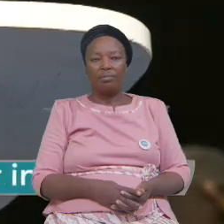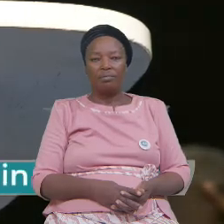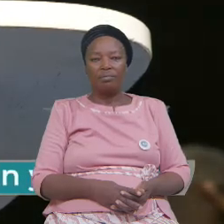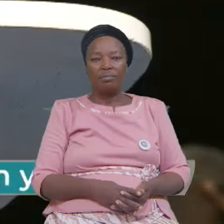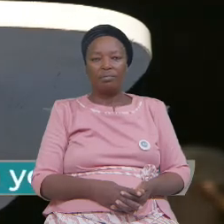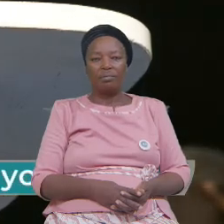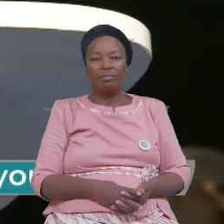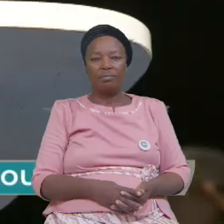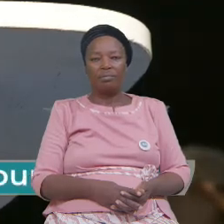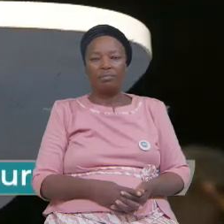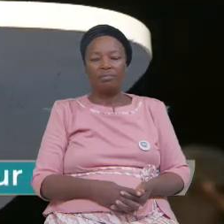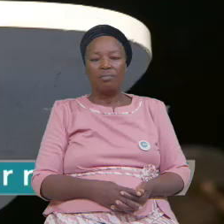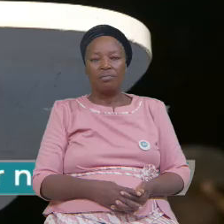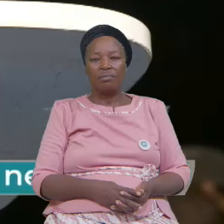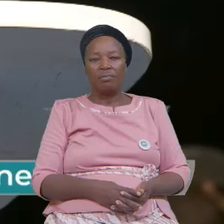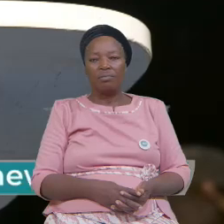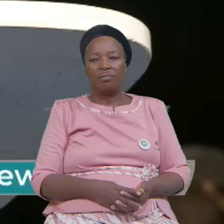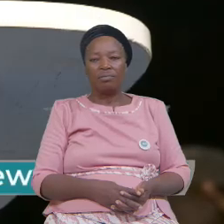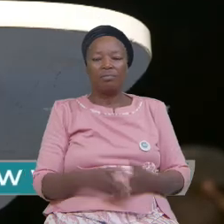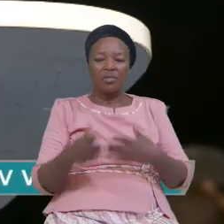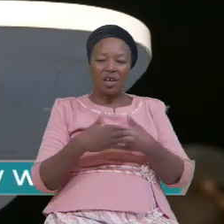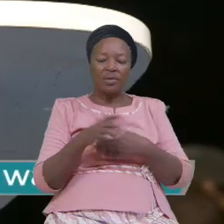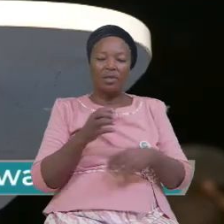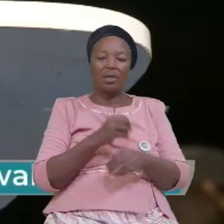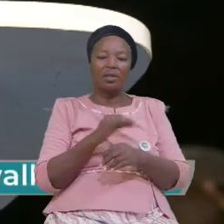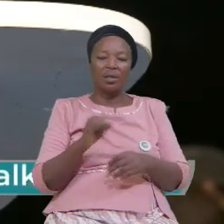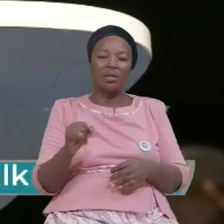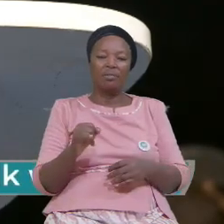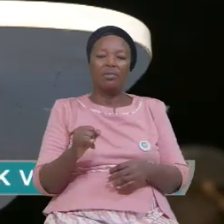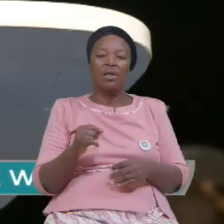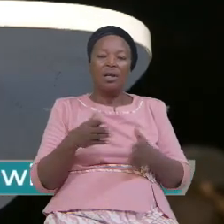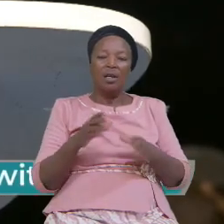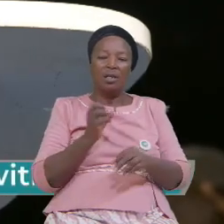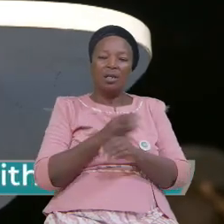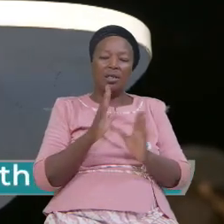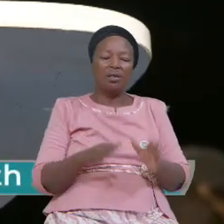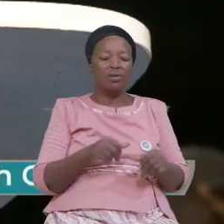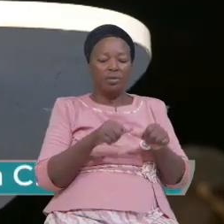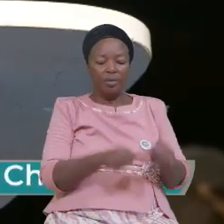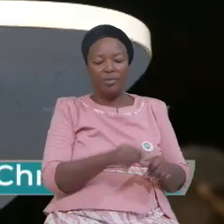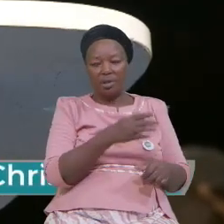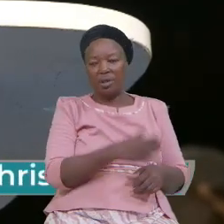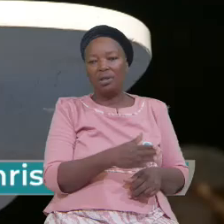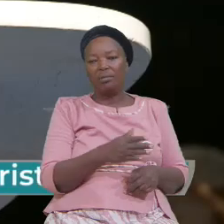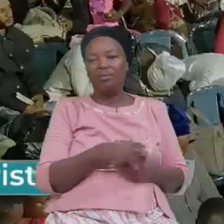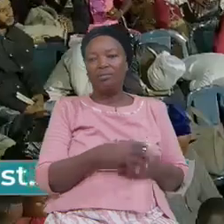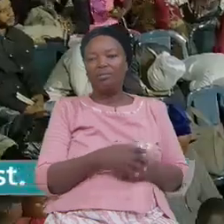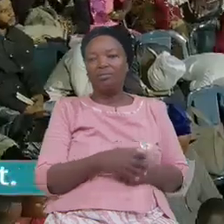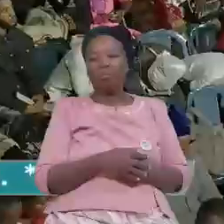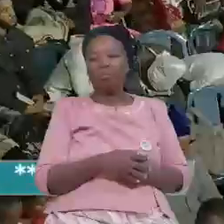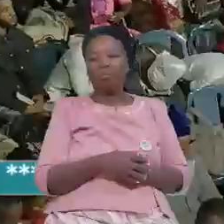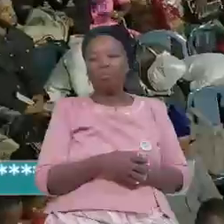And after the counseling, let the counselors remain there. Let our ushers remain there.